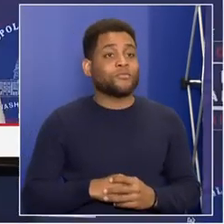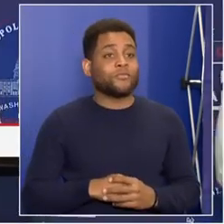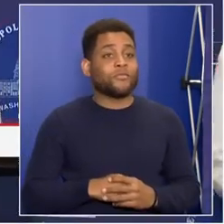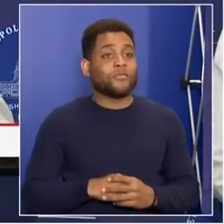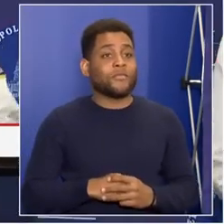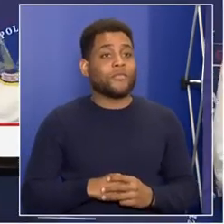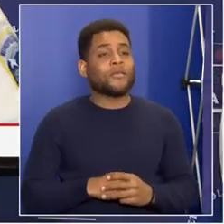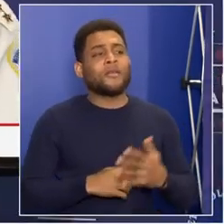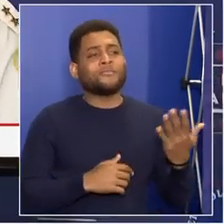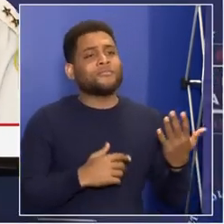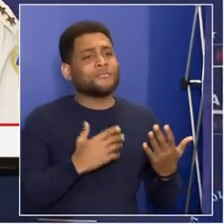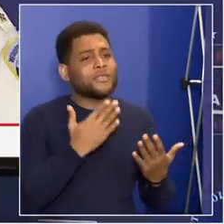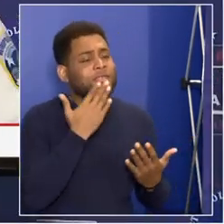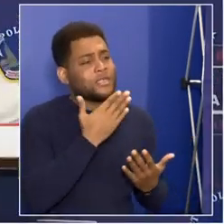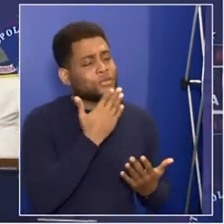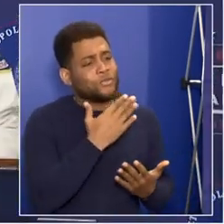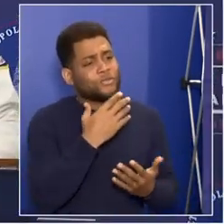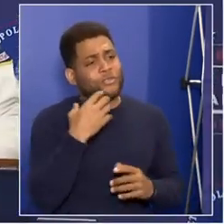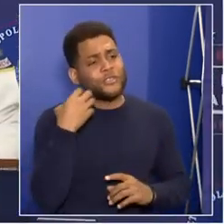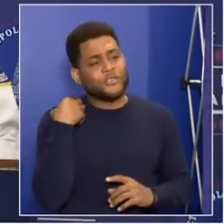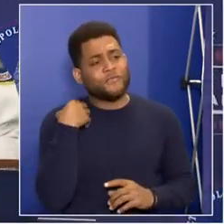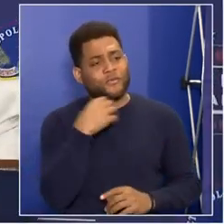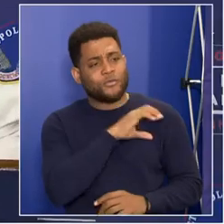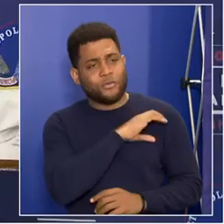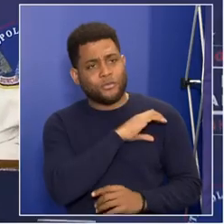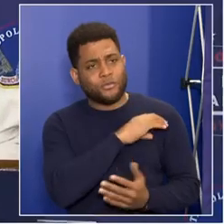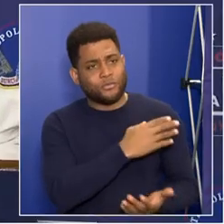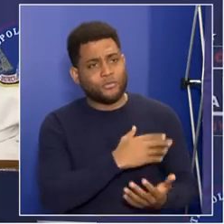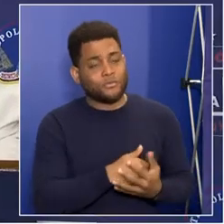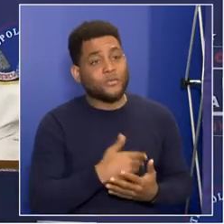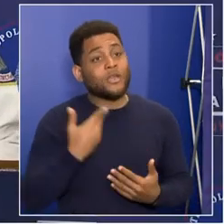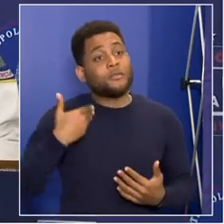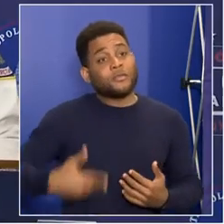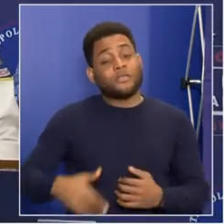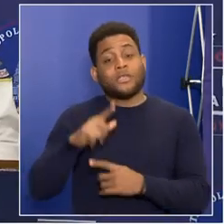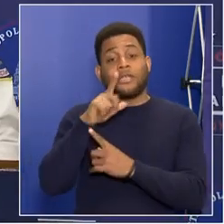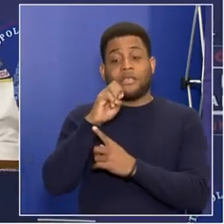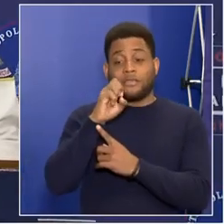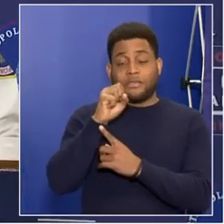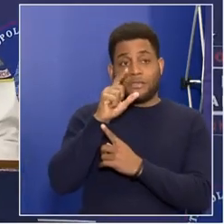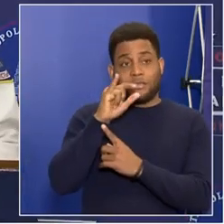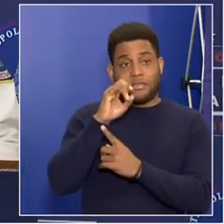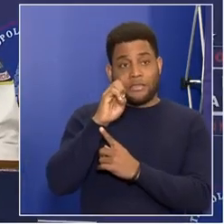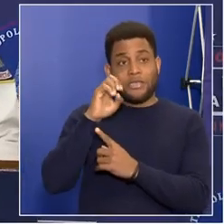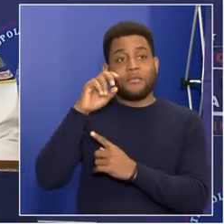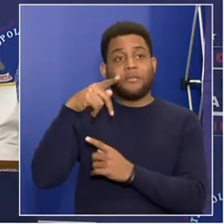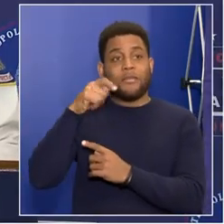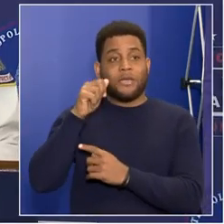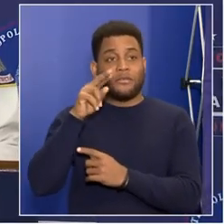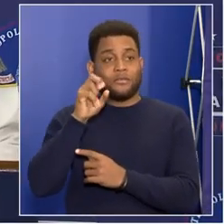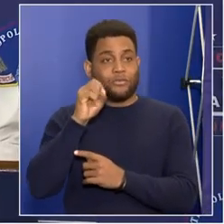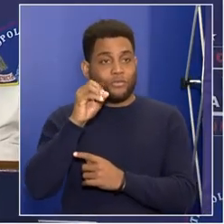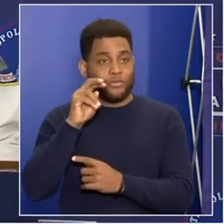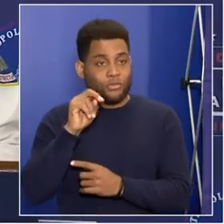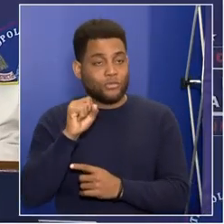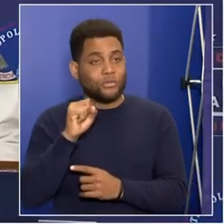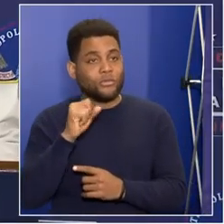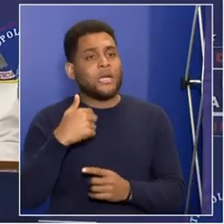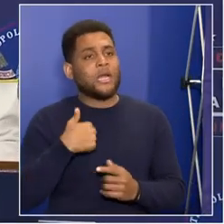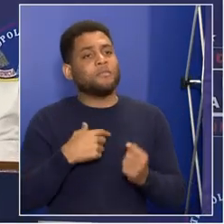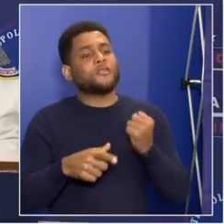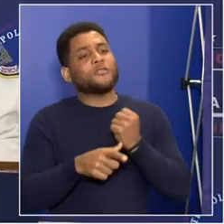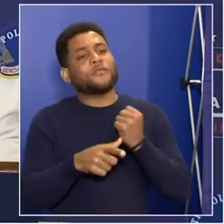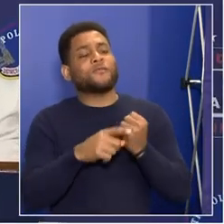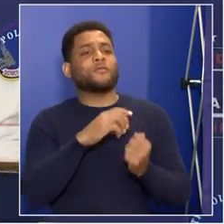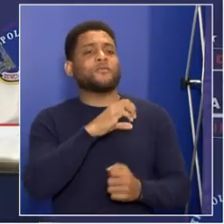Thank you, Chief. Good afternoon, everybody. I am Leslie Parsons. I am the Assistant Chief of the Investigative Services Bureau for the Metropolitan Police